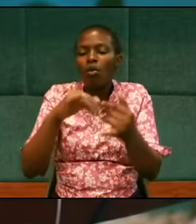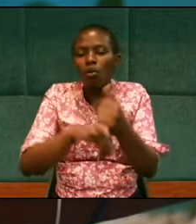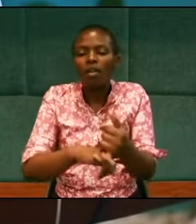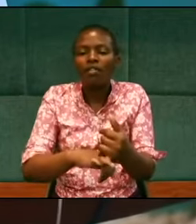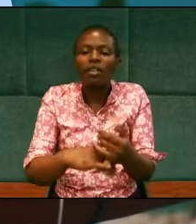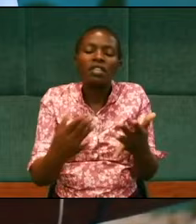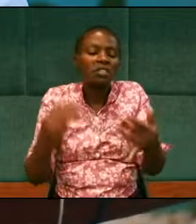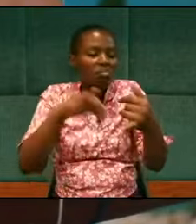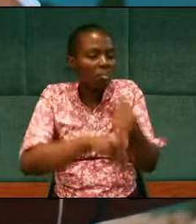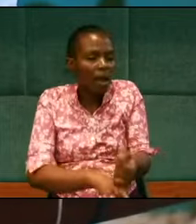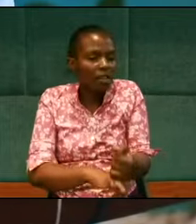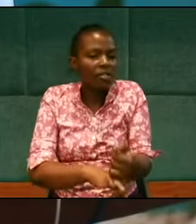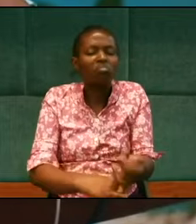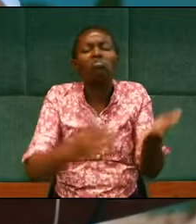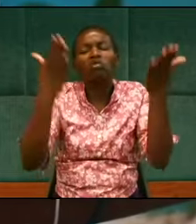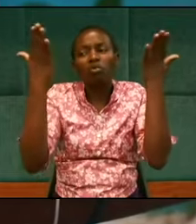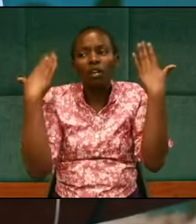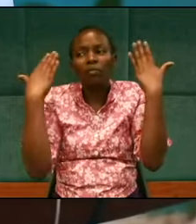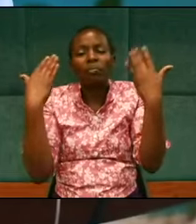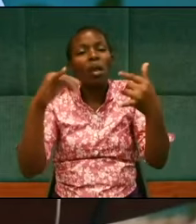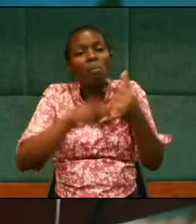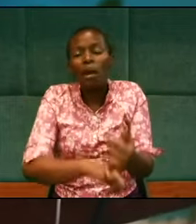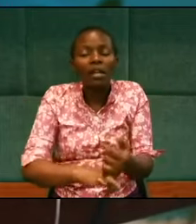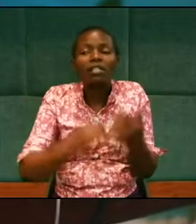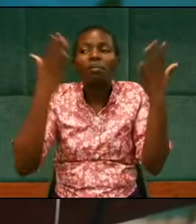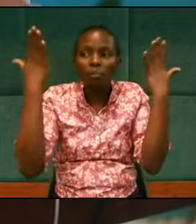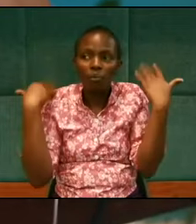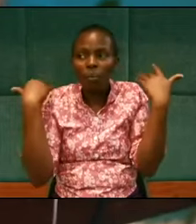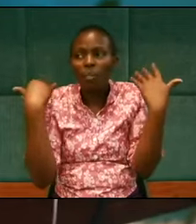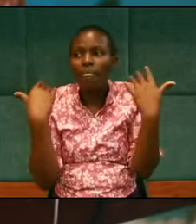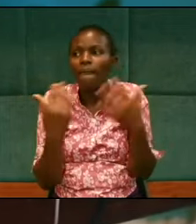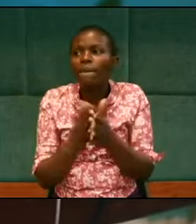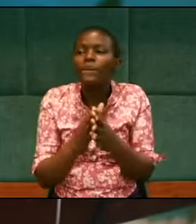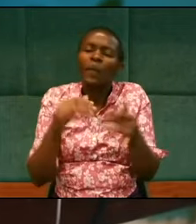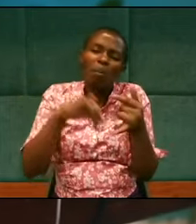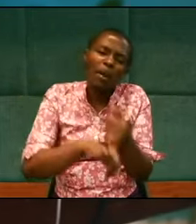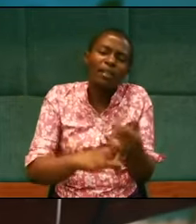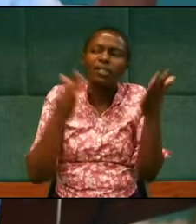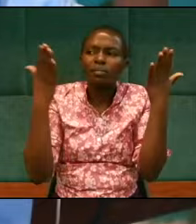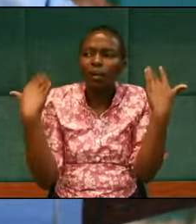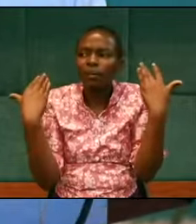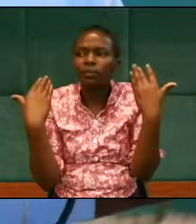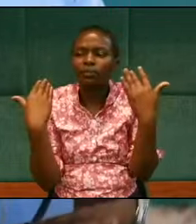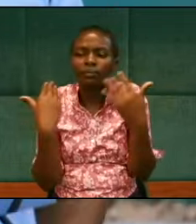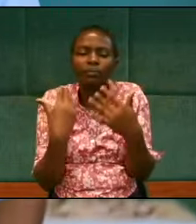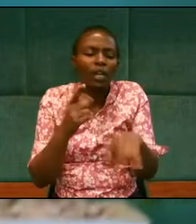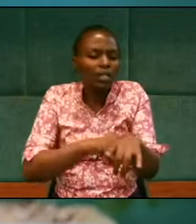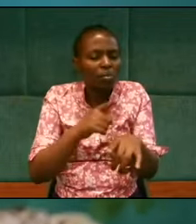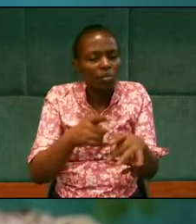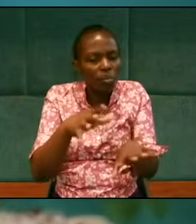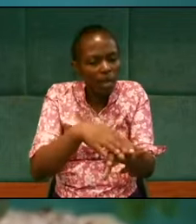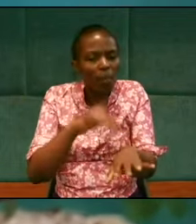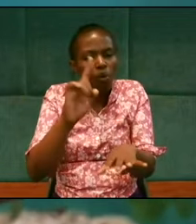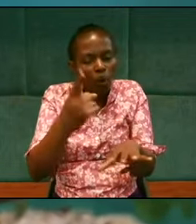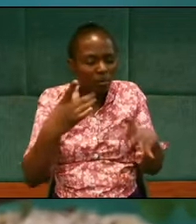permanent. Ladies and gentlemen, let me say it again. Marriage is permanent. Marriage is permanent. When they become one flesh,